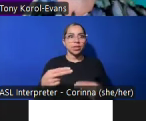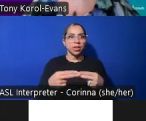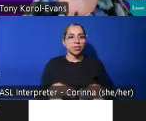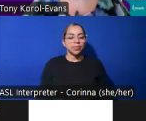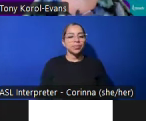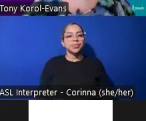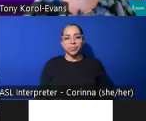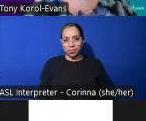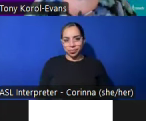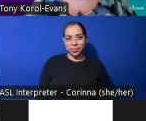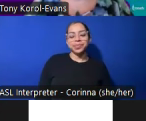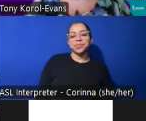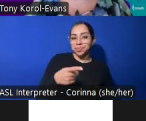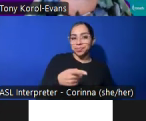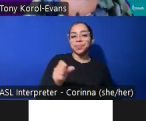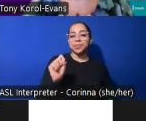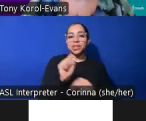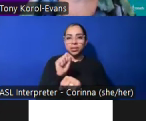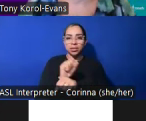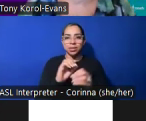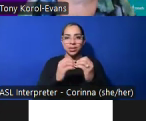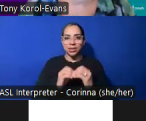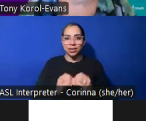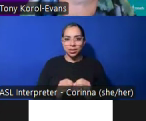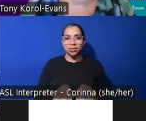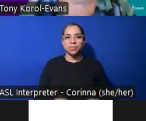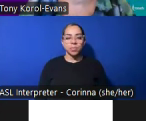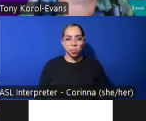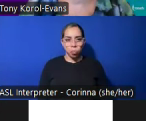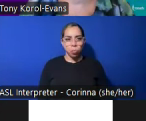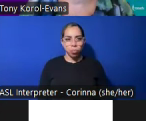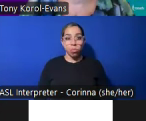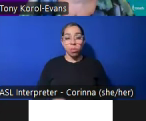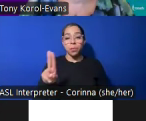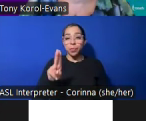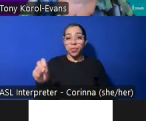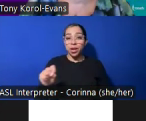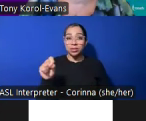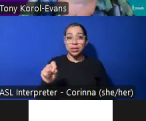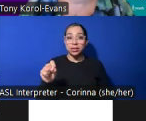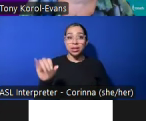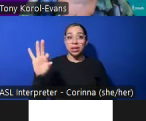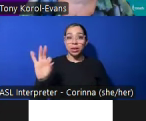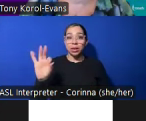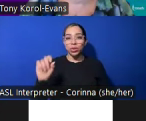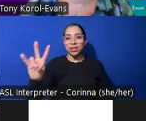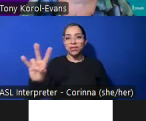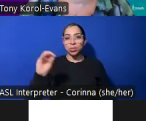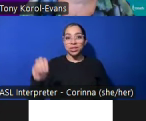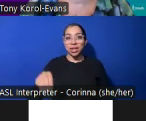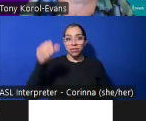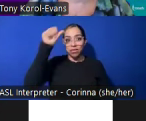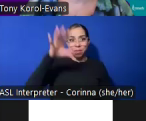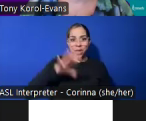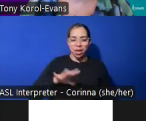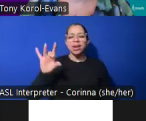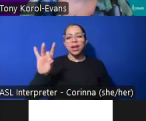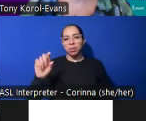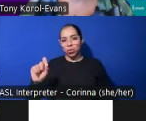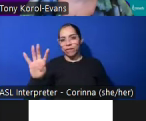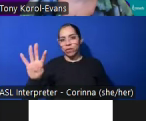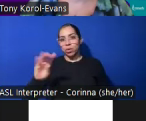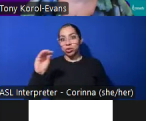So here are some statistics. In the United States, 9.7% of men, 8.4% of women have